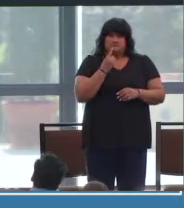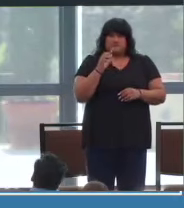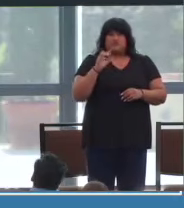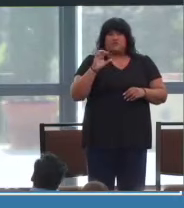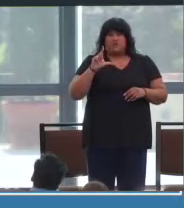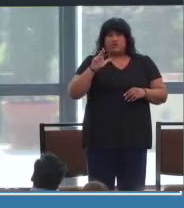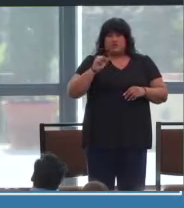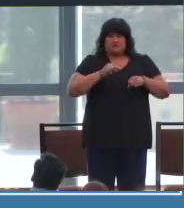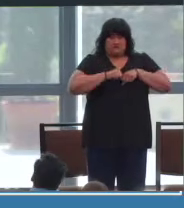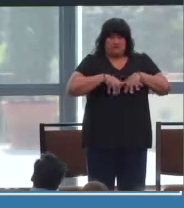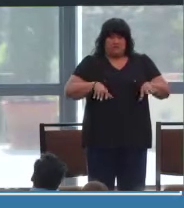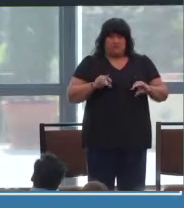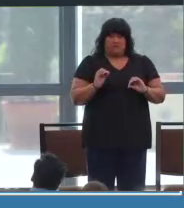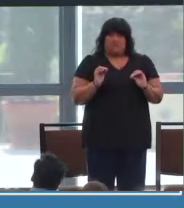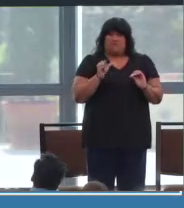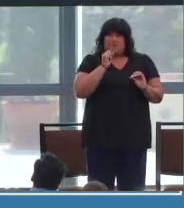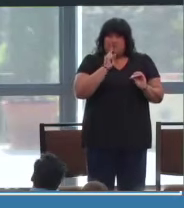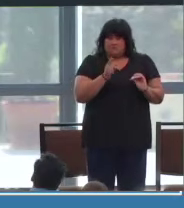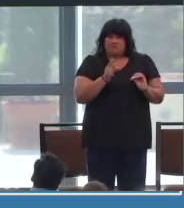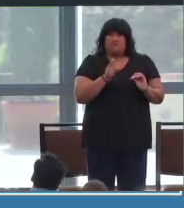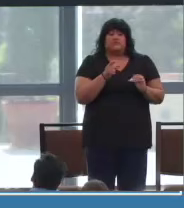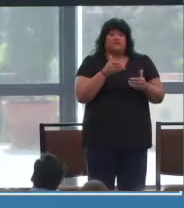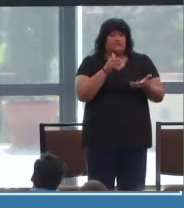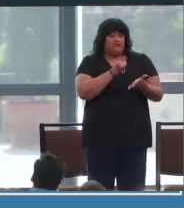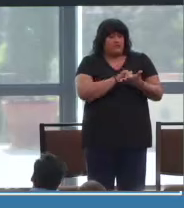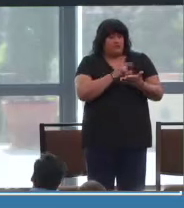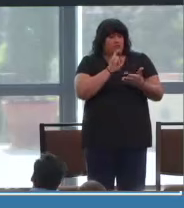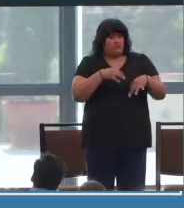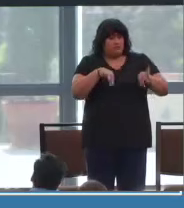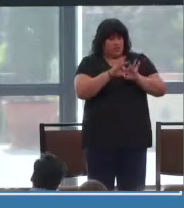was really important information for us to have to be able to help,